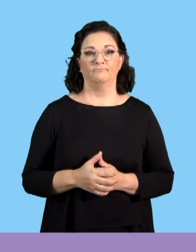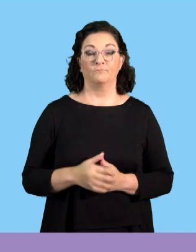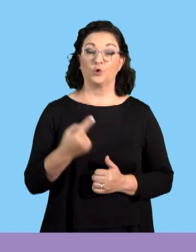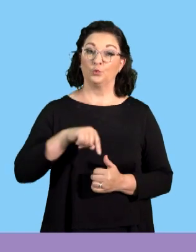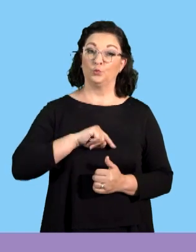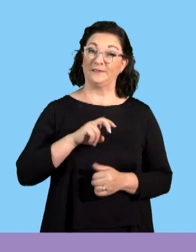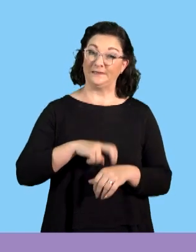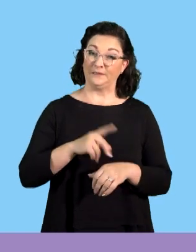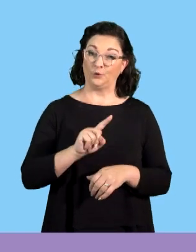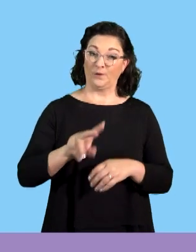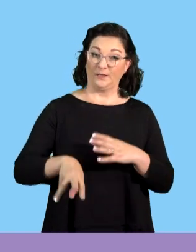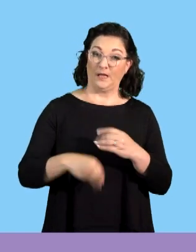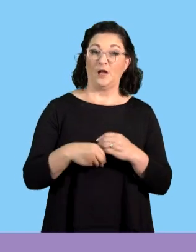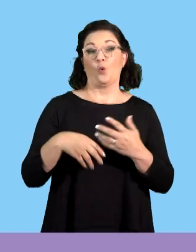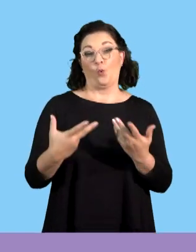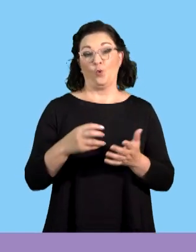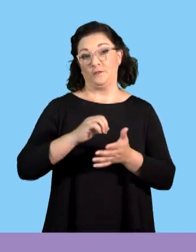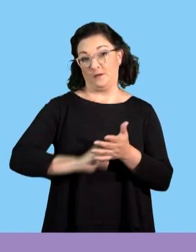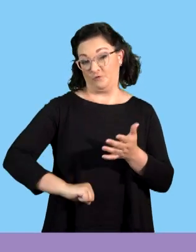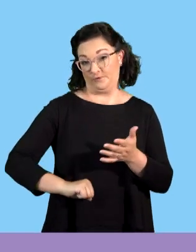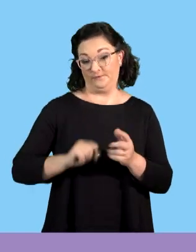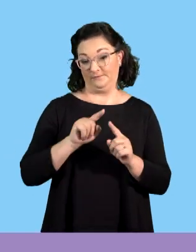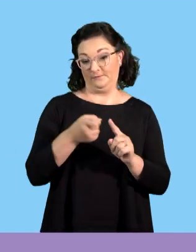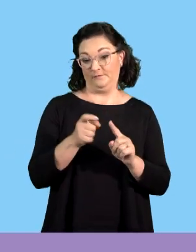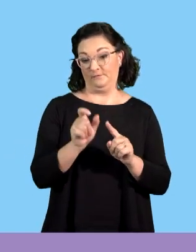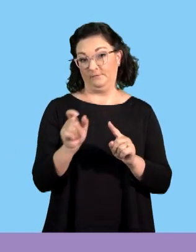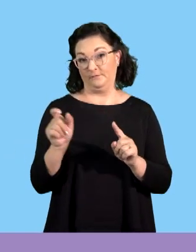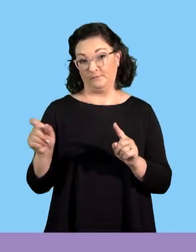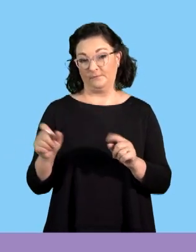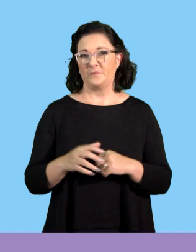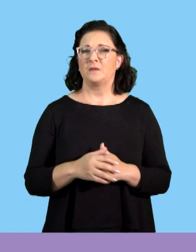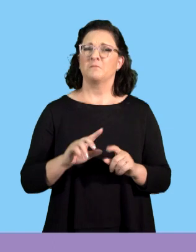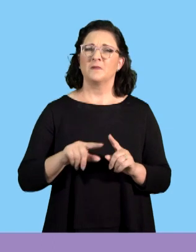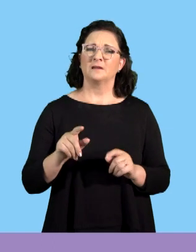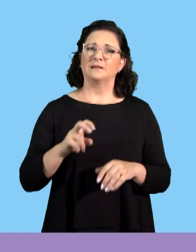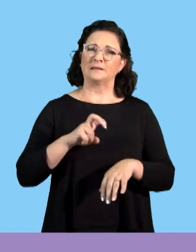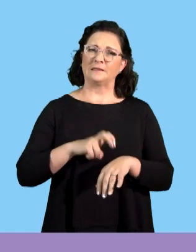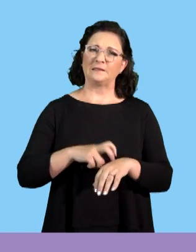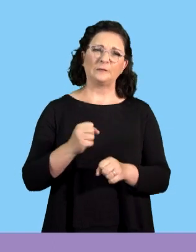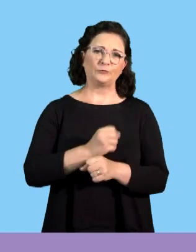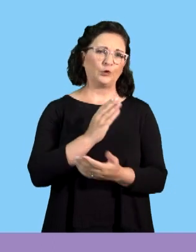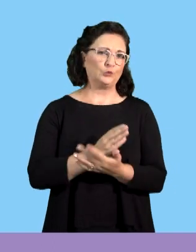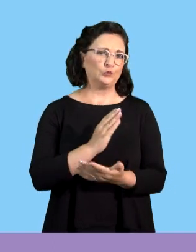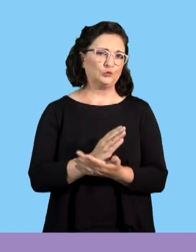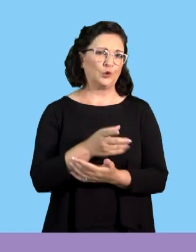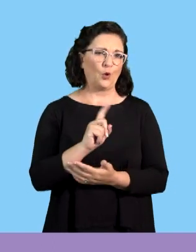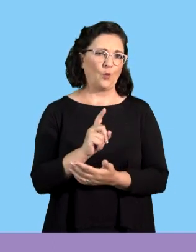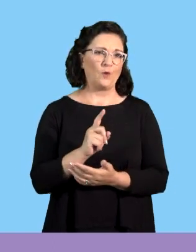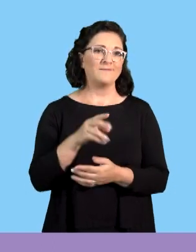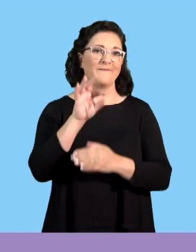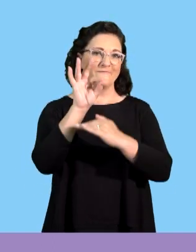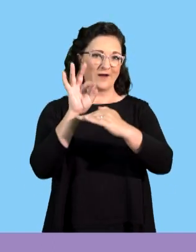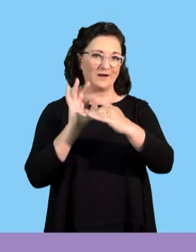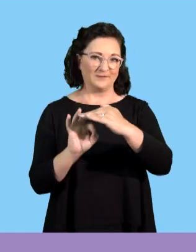For us to add and or subtract decimal fractions, one, we need to ensure that the fractional part of the decimal